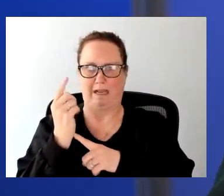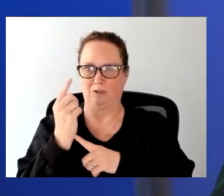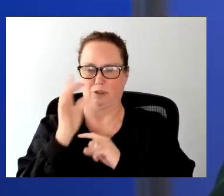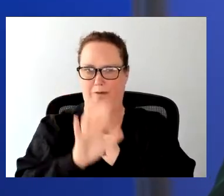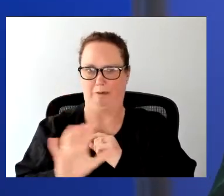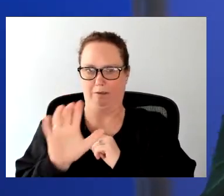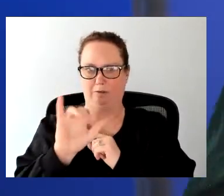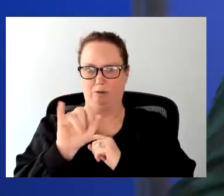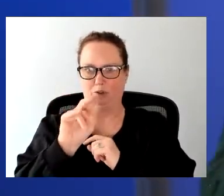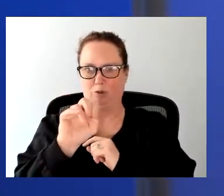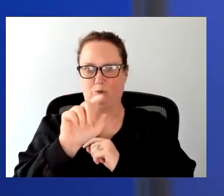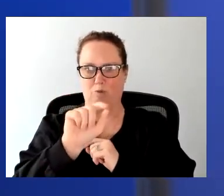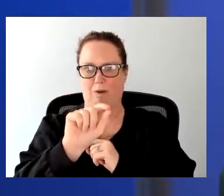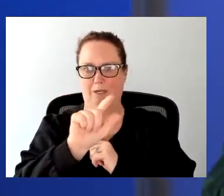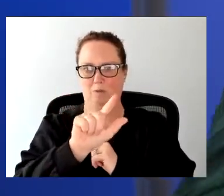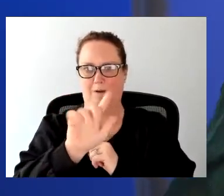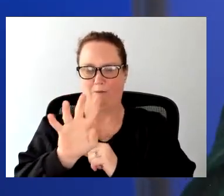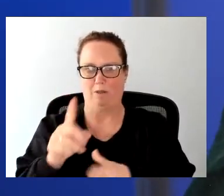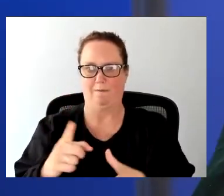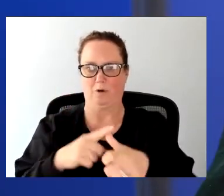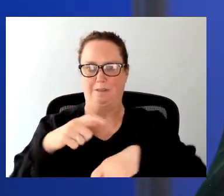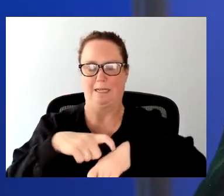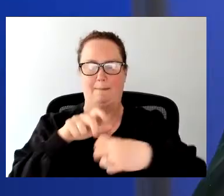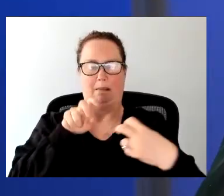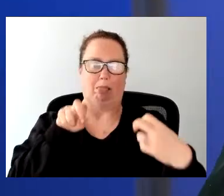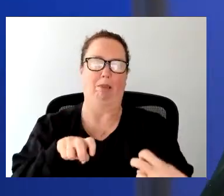was my first consultation, and